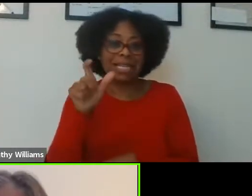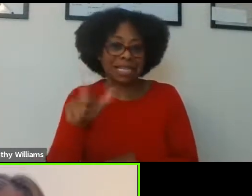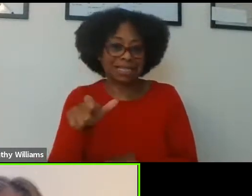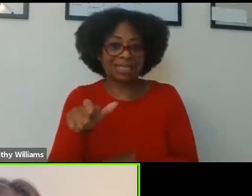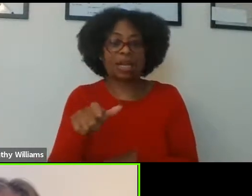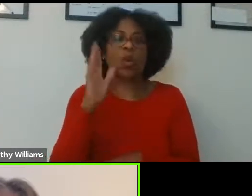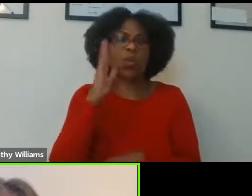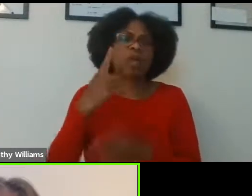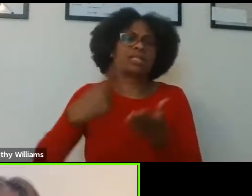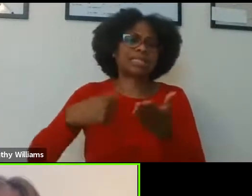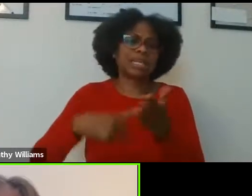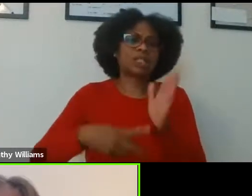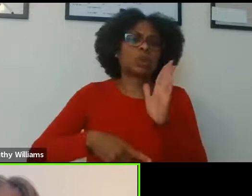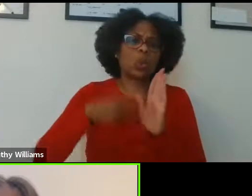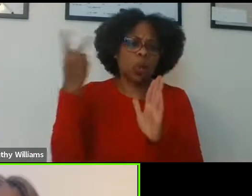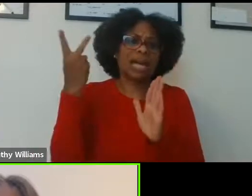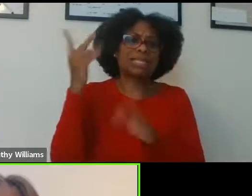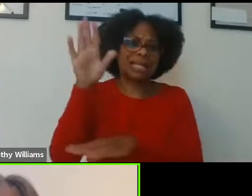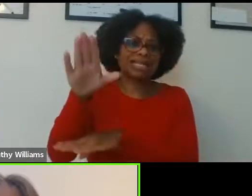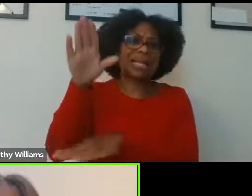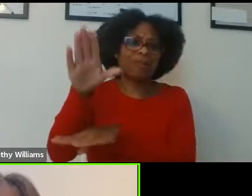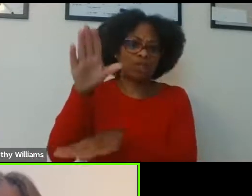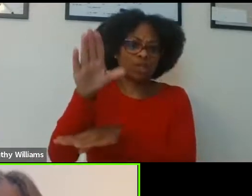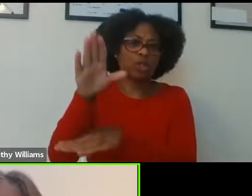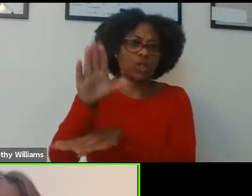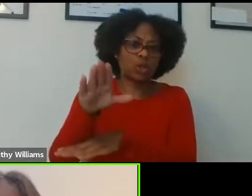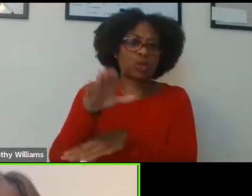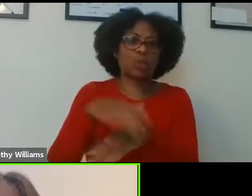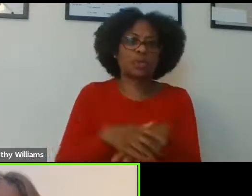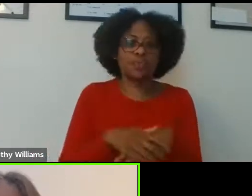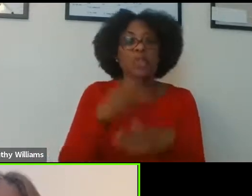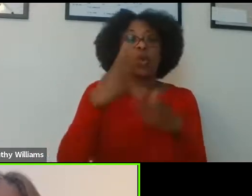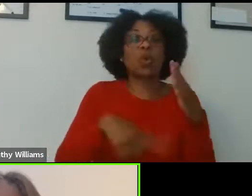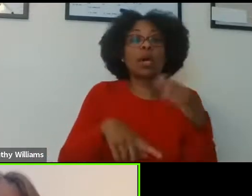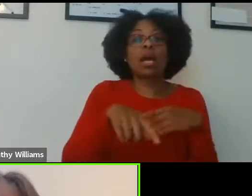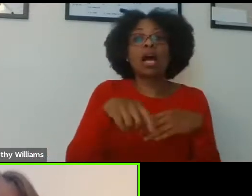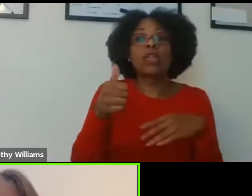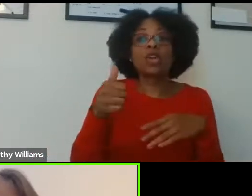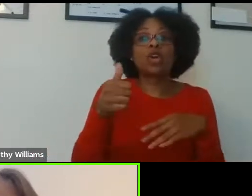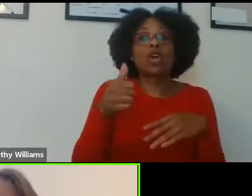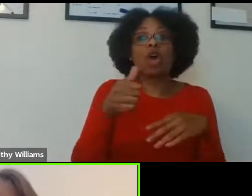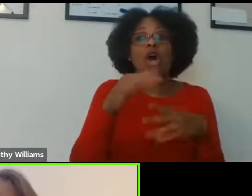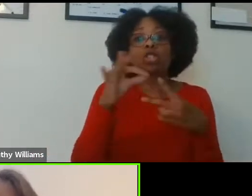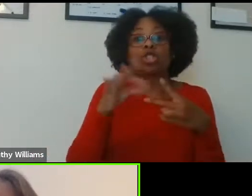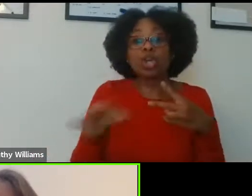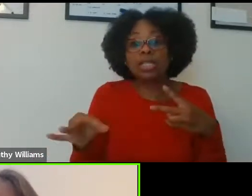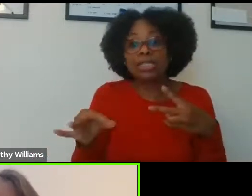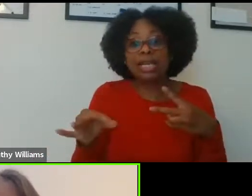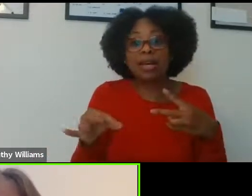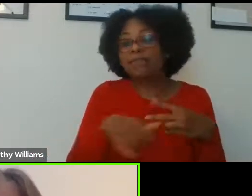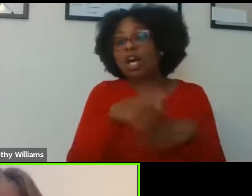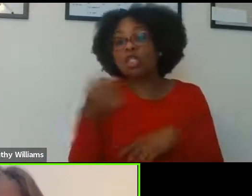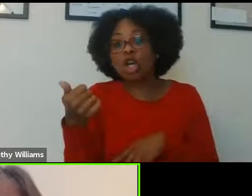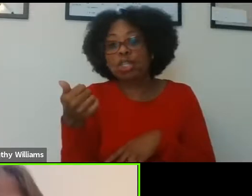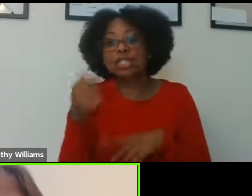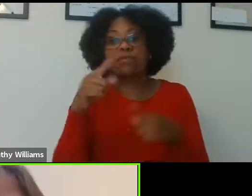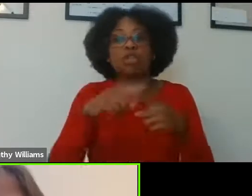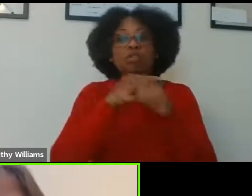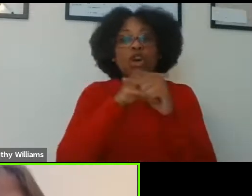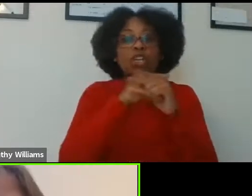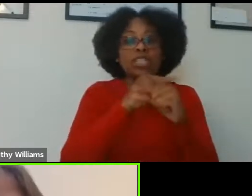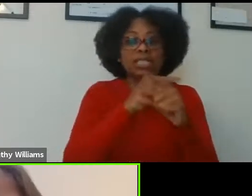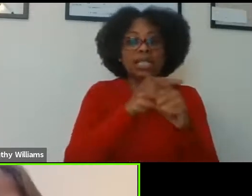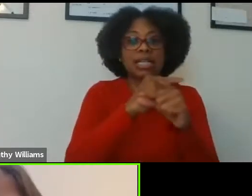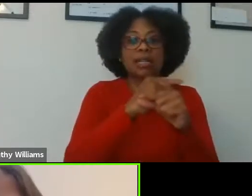this afternoon in 2 sessions on what are some alternatives to guardianship to avoid having someone lose their civil